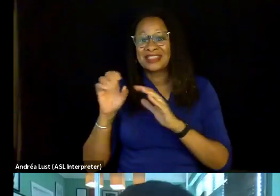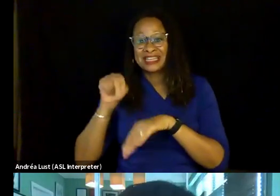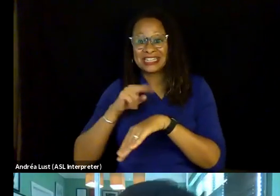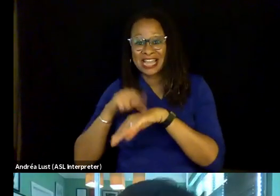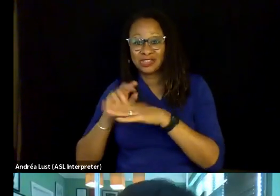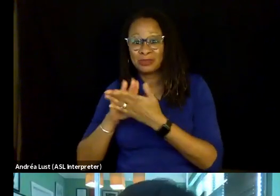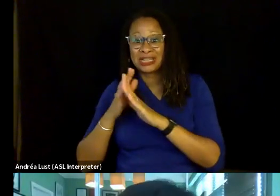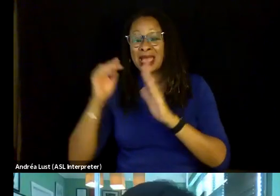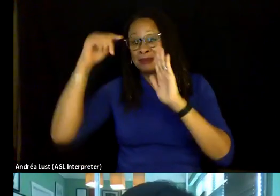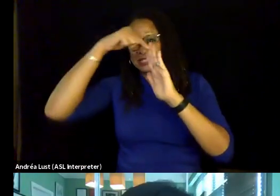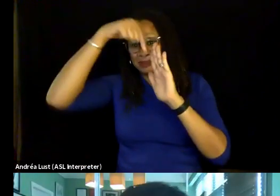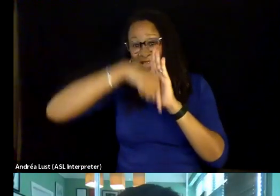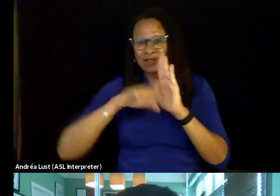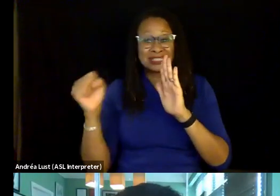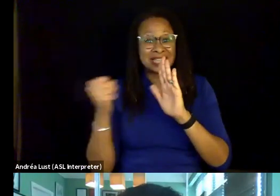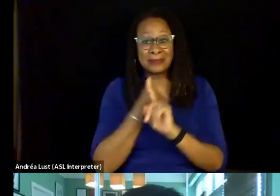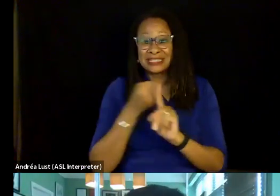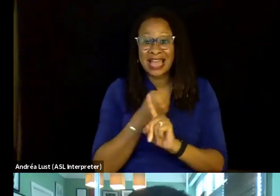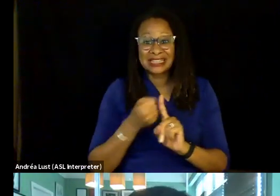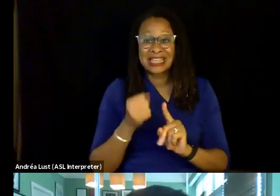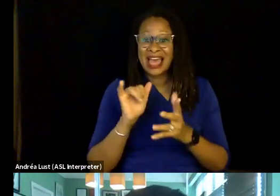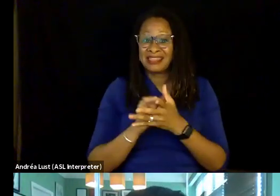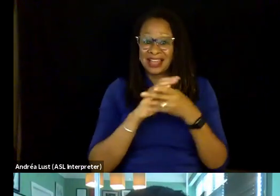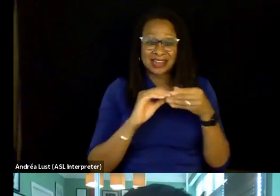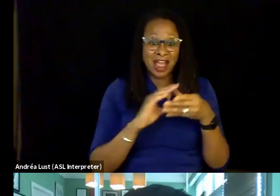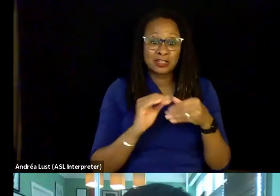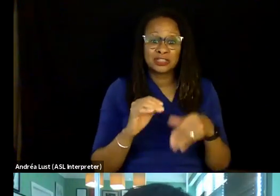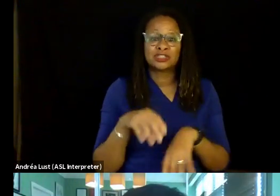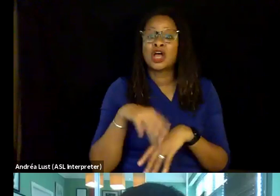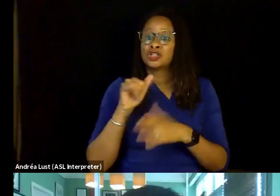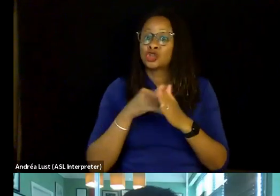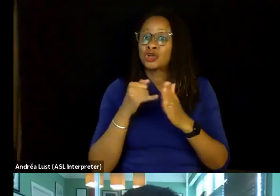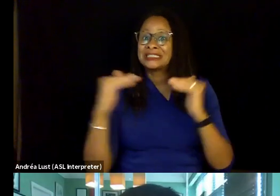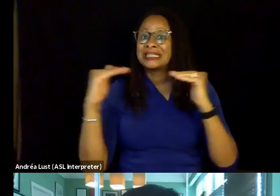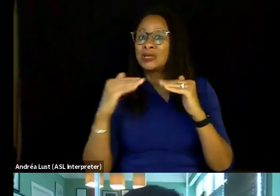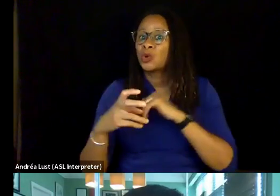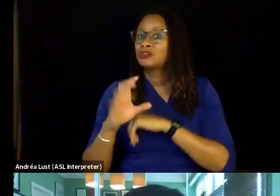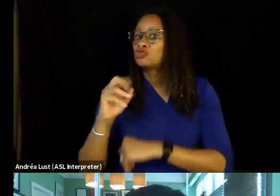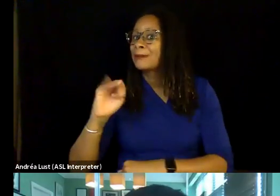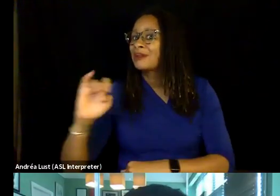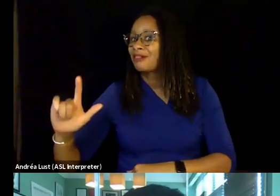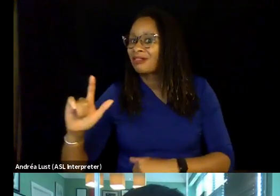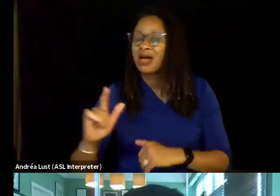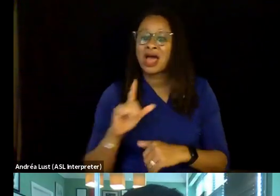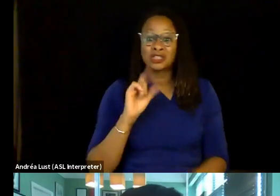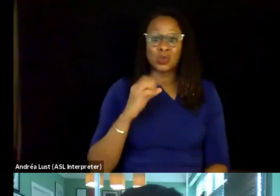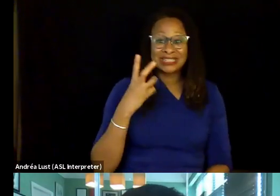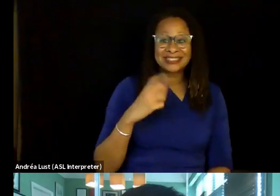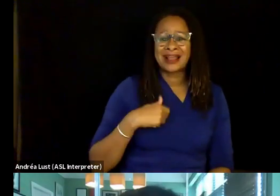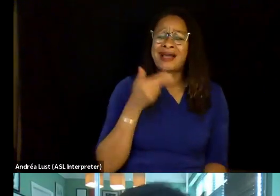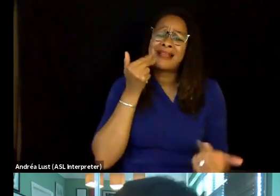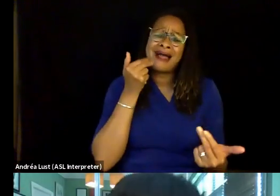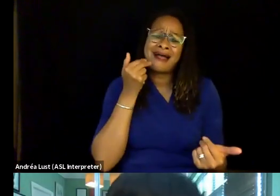top down, the same attacks. Let's just take that narrative, journalist equals criminal, right? And in 2016, I laughed about it,